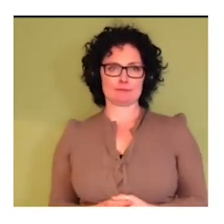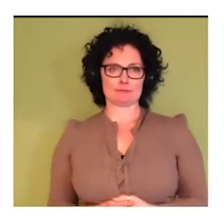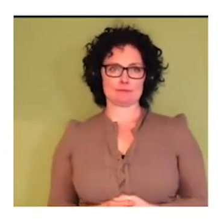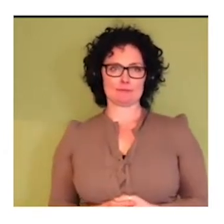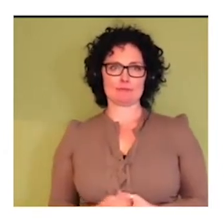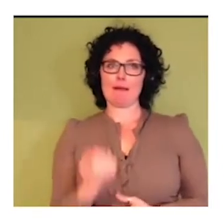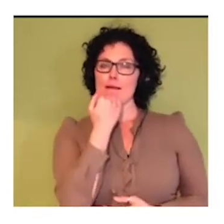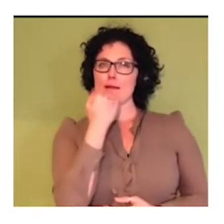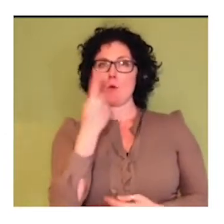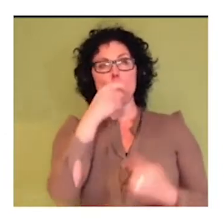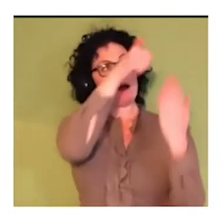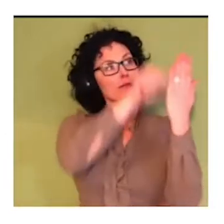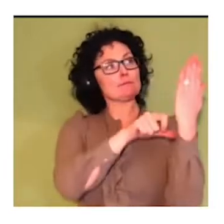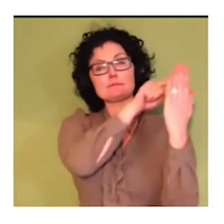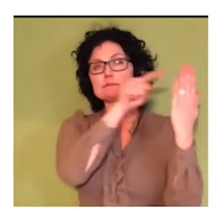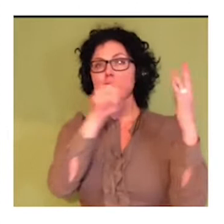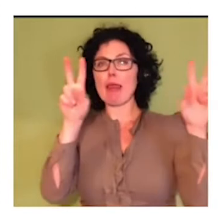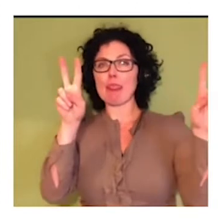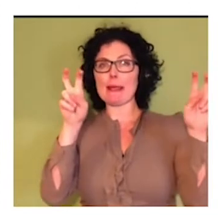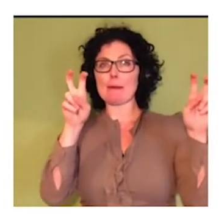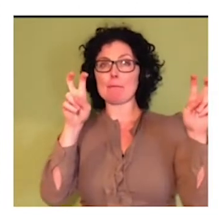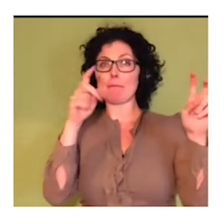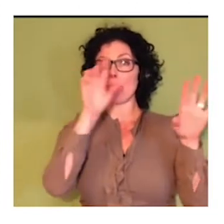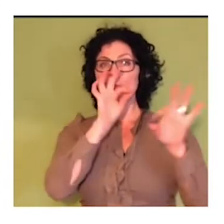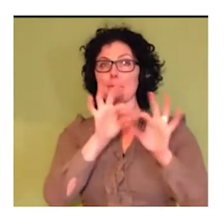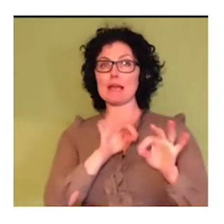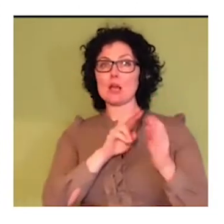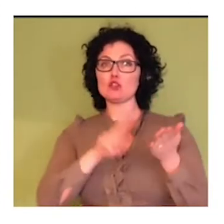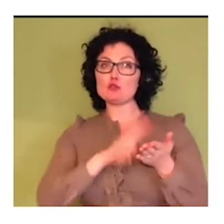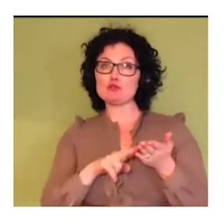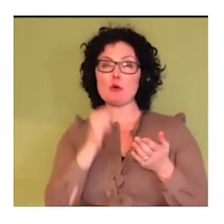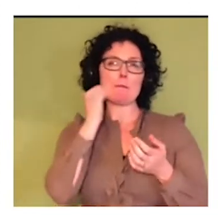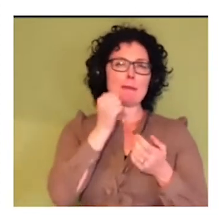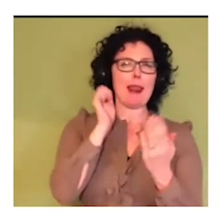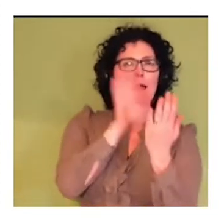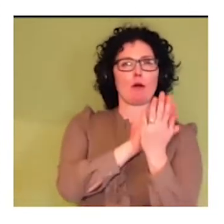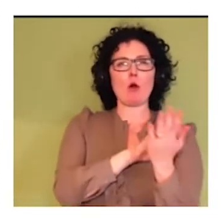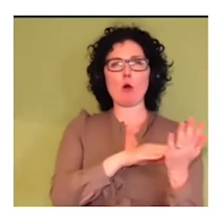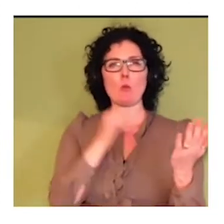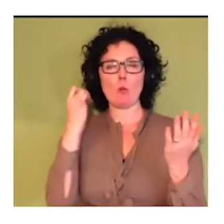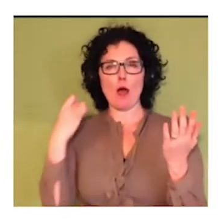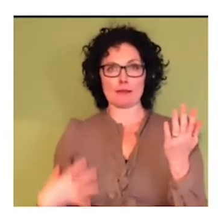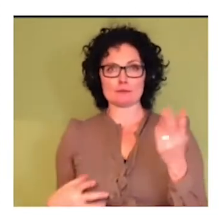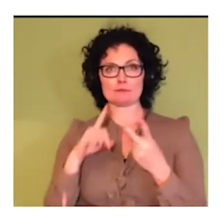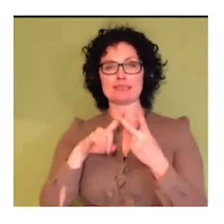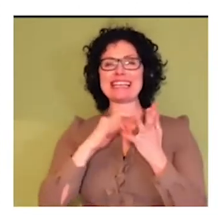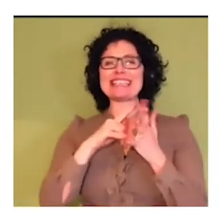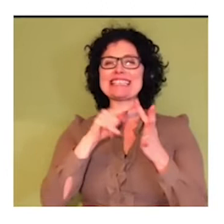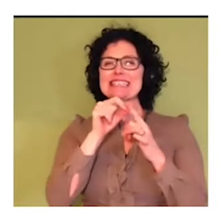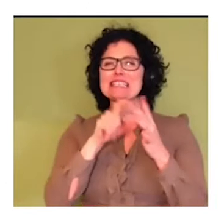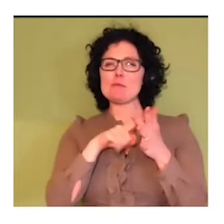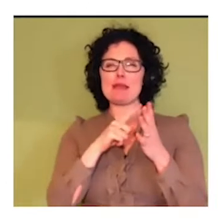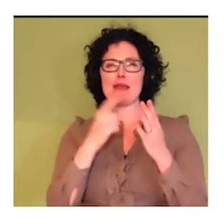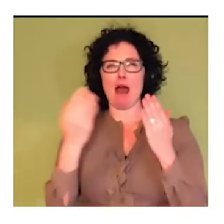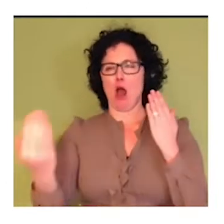Theme, where I can choose between neutral, black text on white, sepia, for a low contrast,